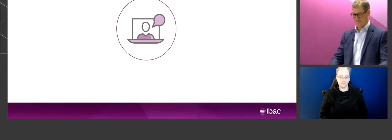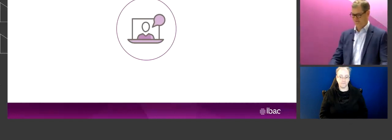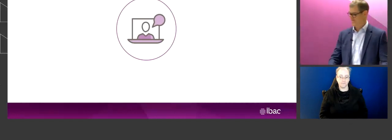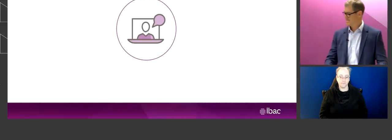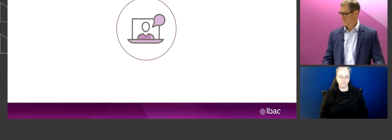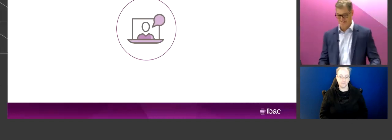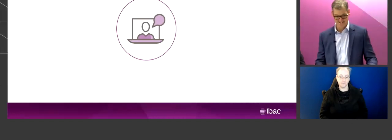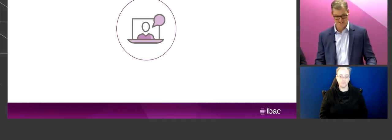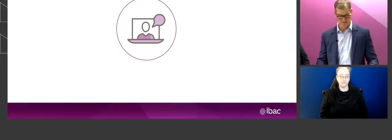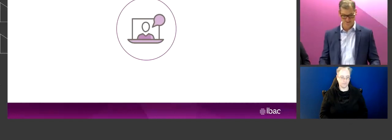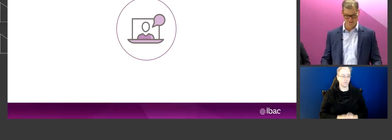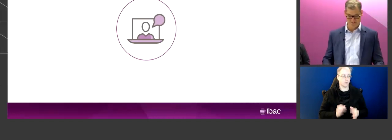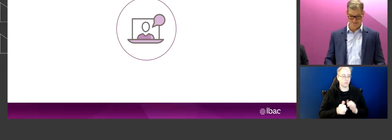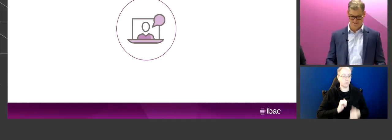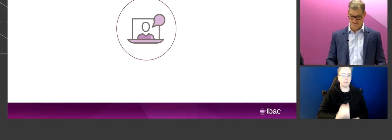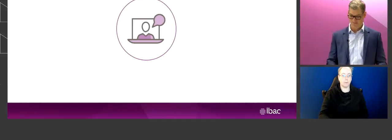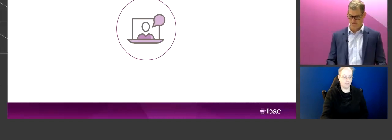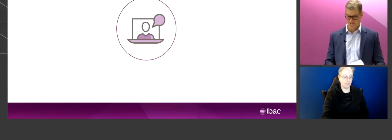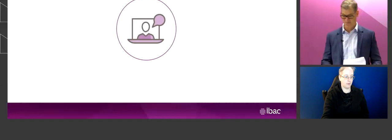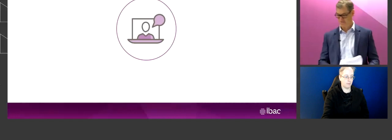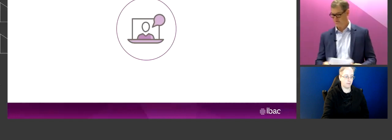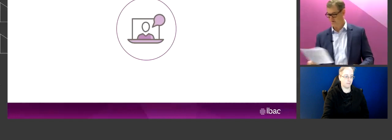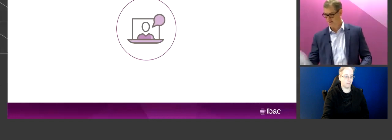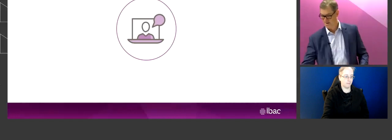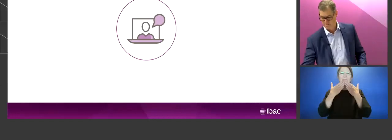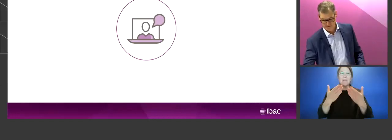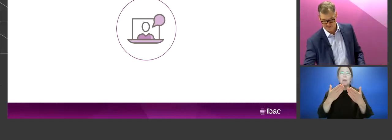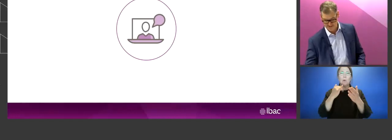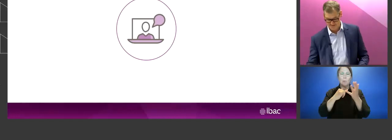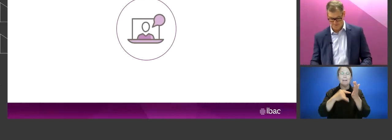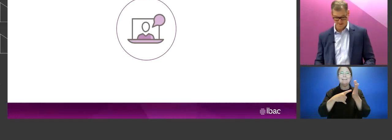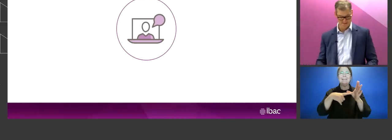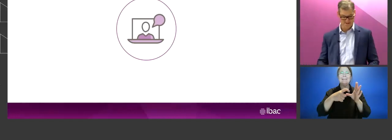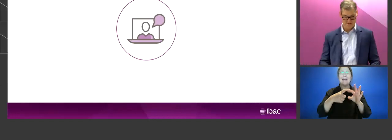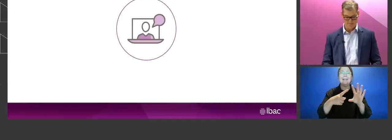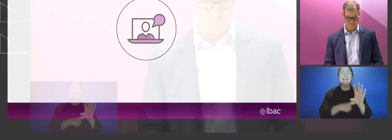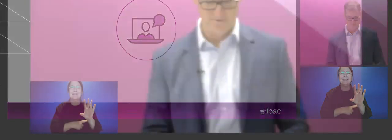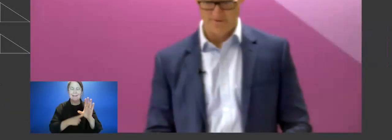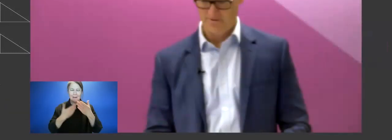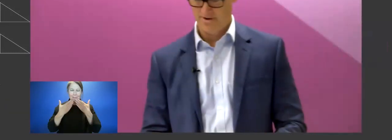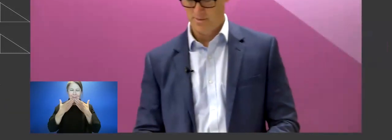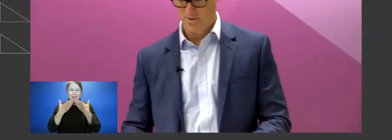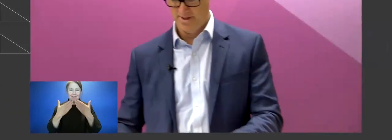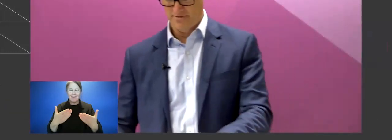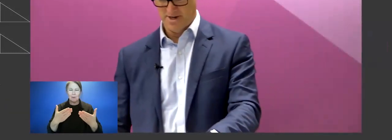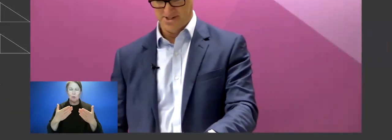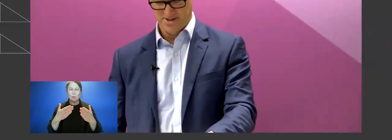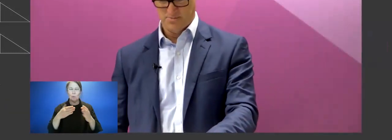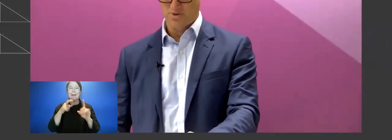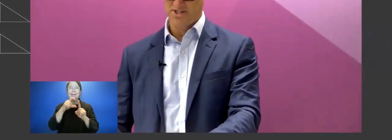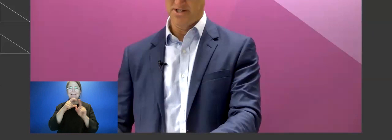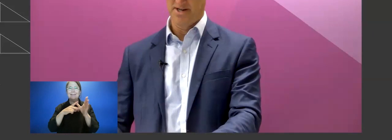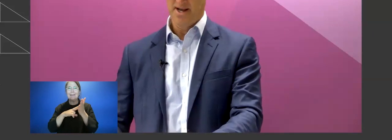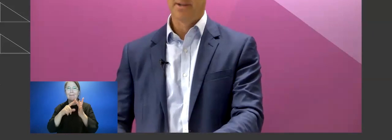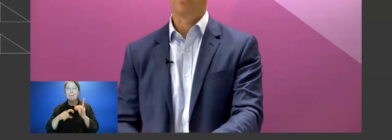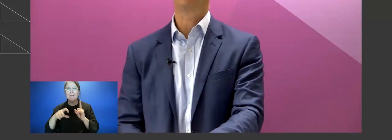Thank you, Stacey. Thank you, Sue, and thank you, Bruce, so much for providing that information. Very, very valuable information it